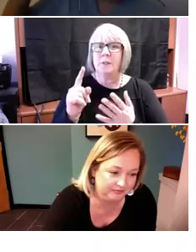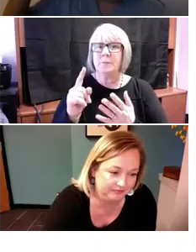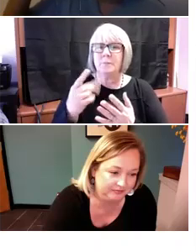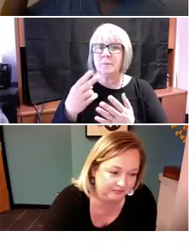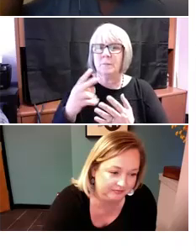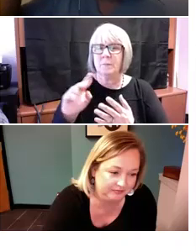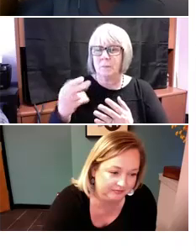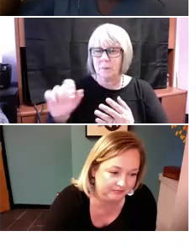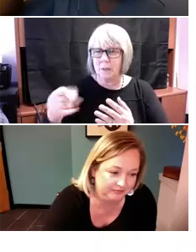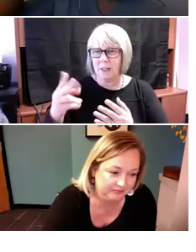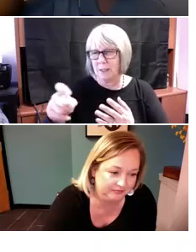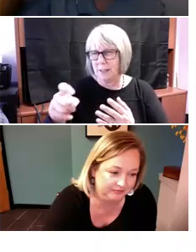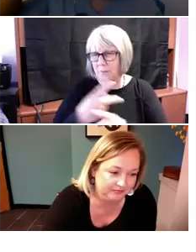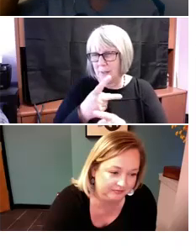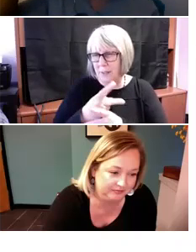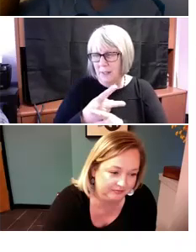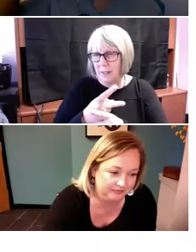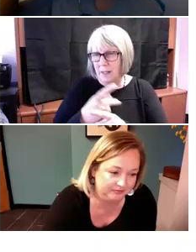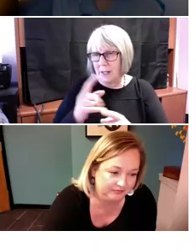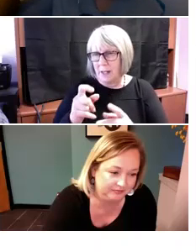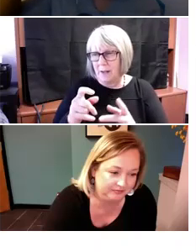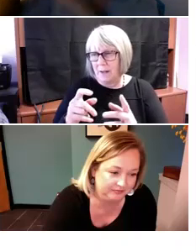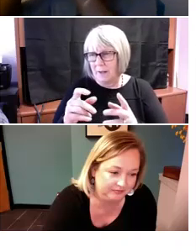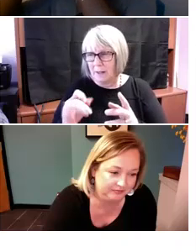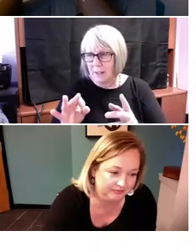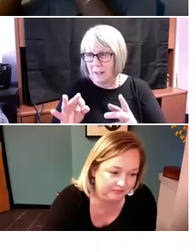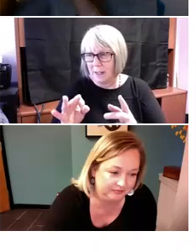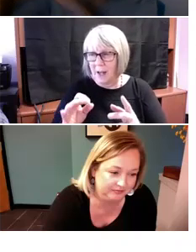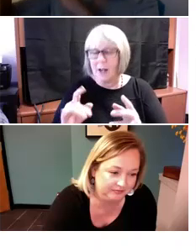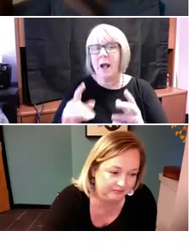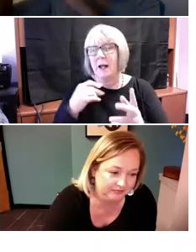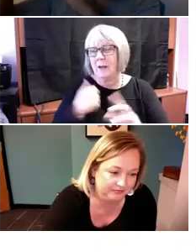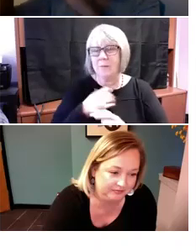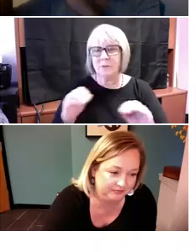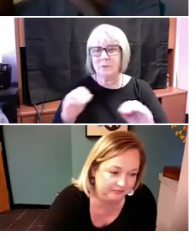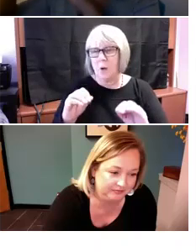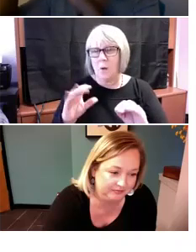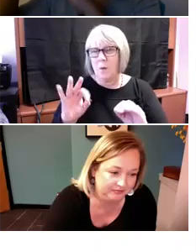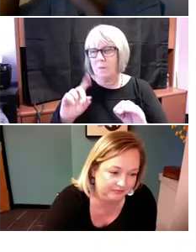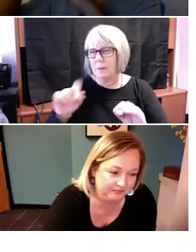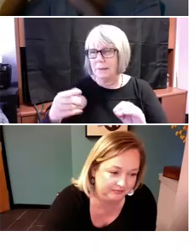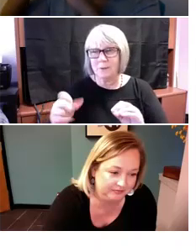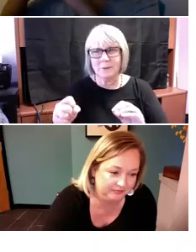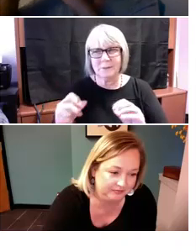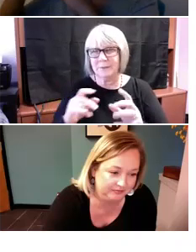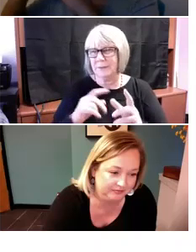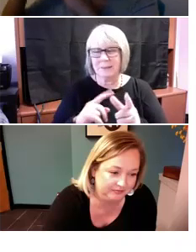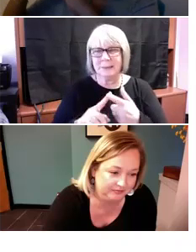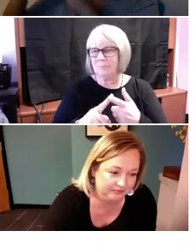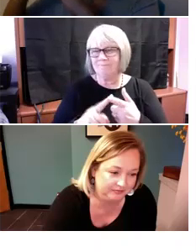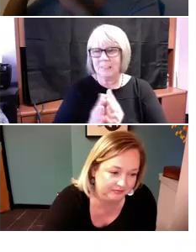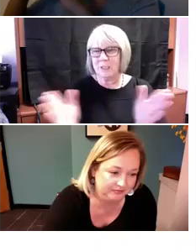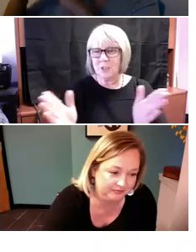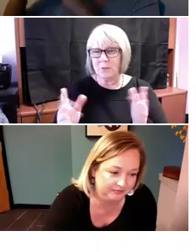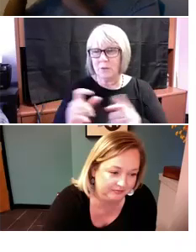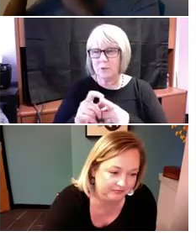no clashes. For a dictionary, I need to figure out that there are no clashes and there is an ordering between them. So in general